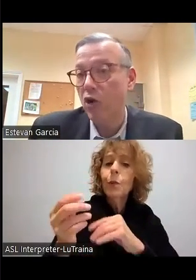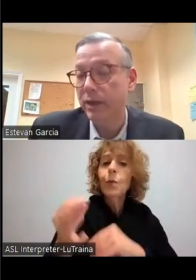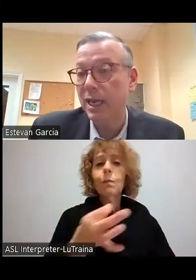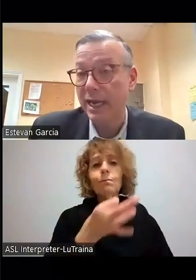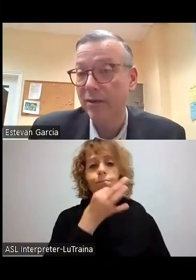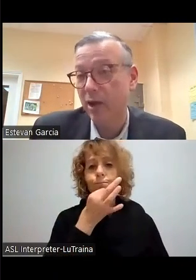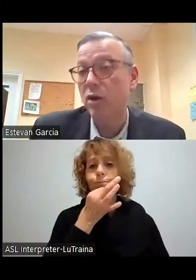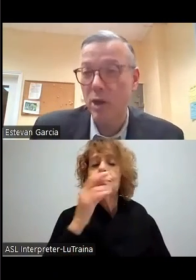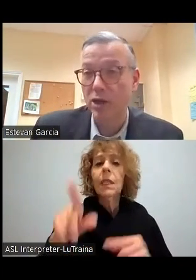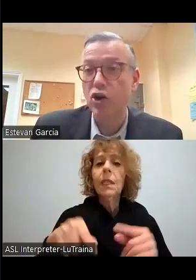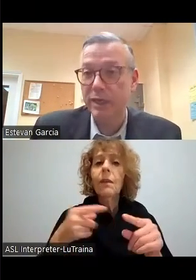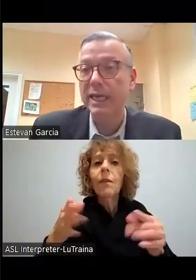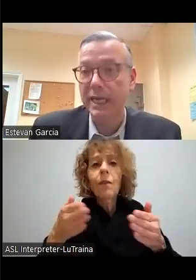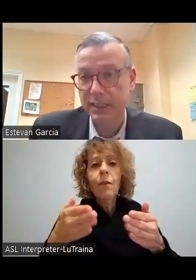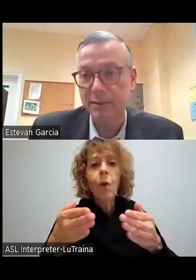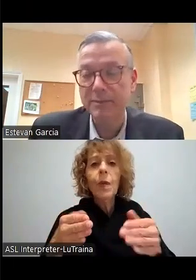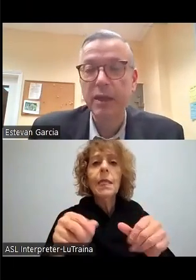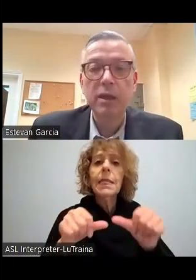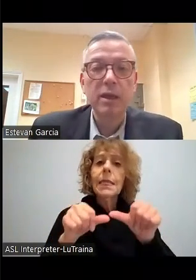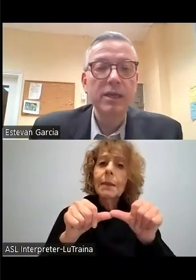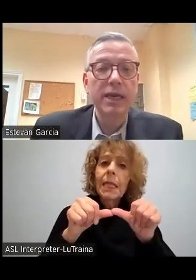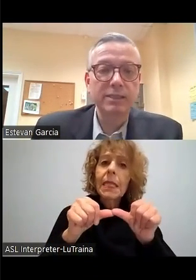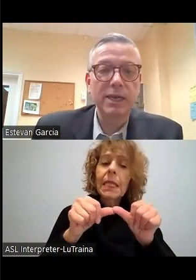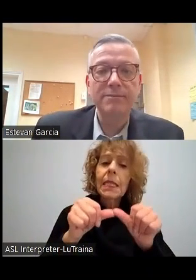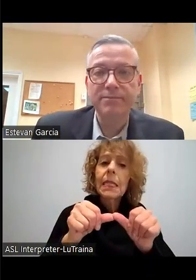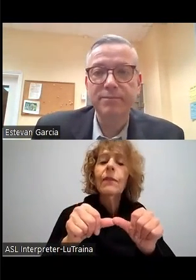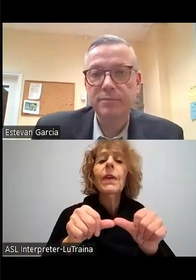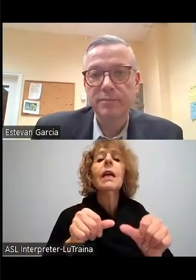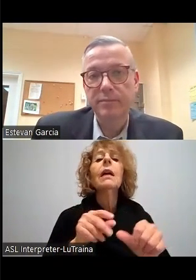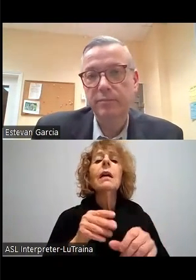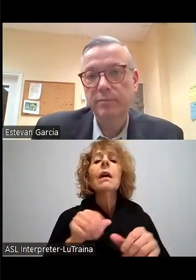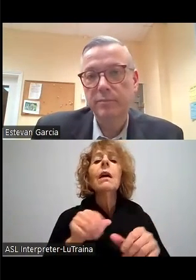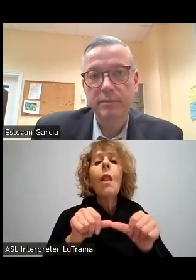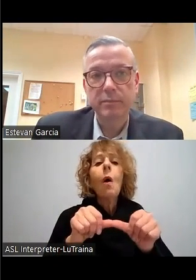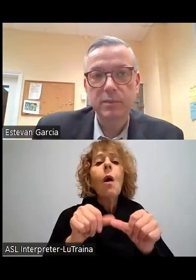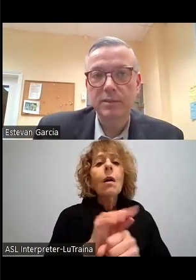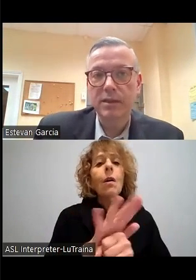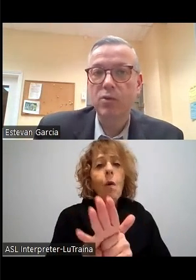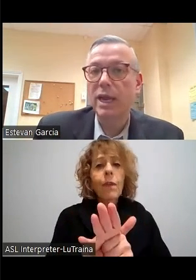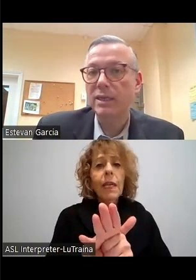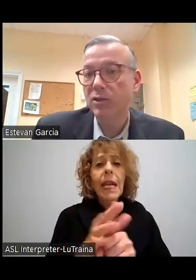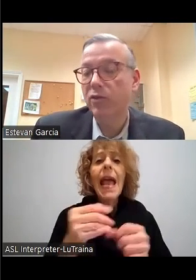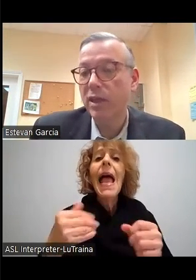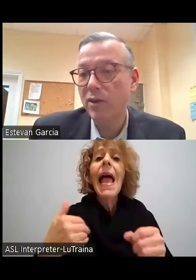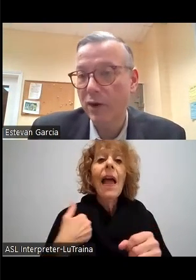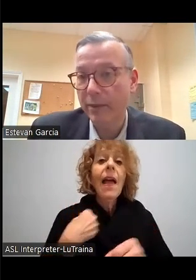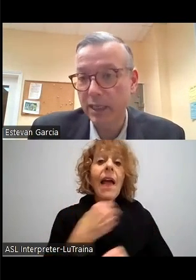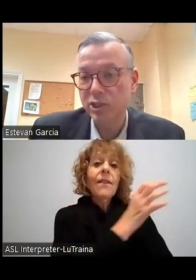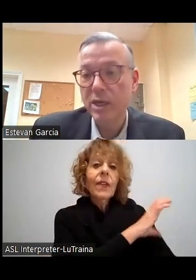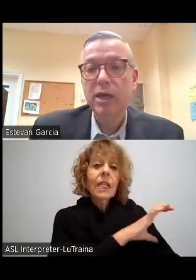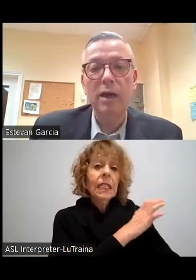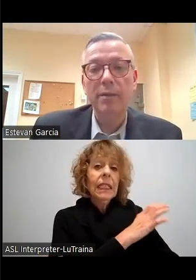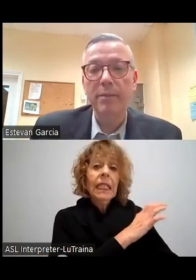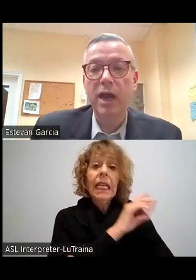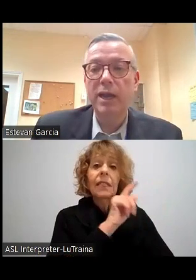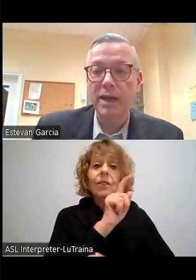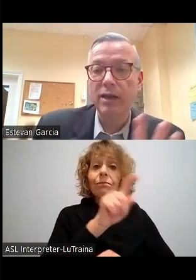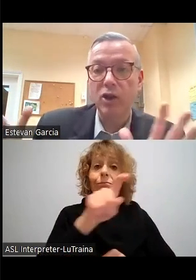the long COVID they call them long COVID clinics. Next slide. All right, so thank you very much.